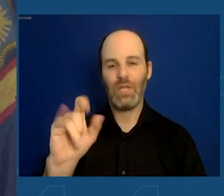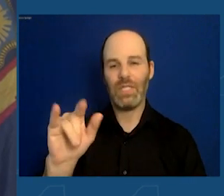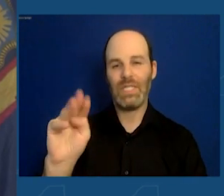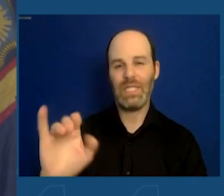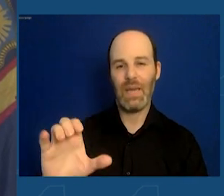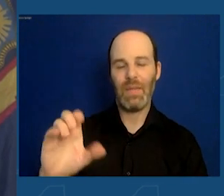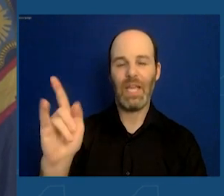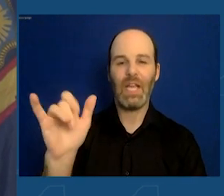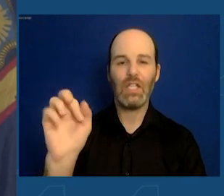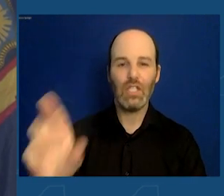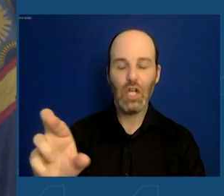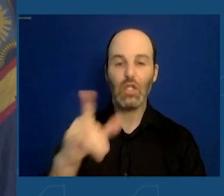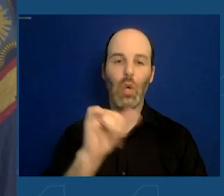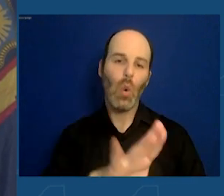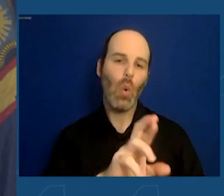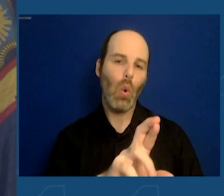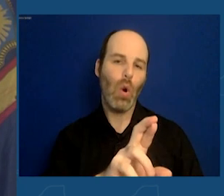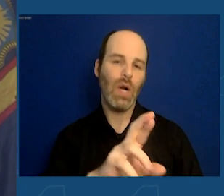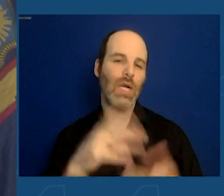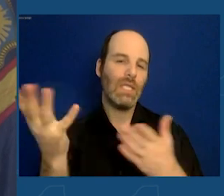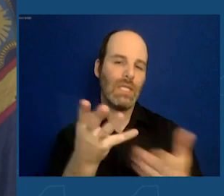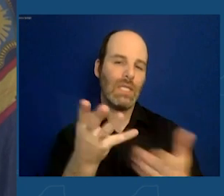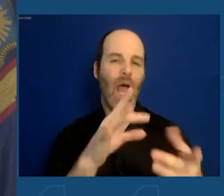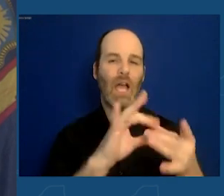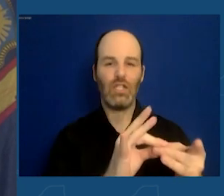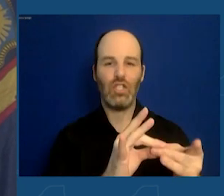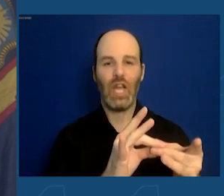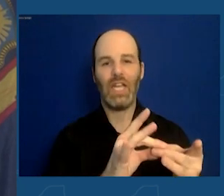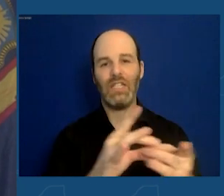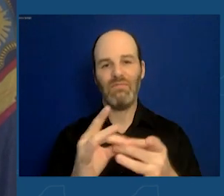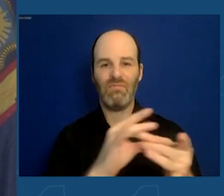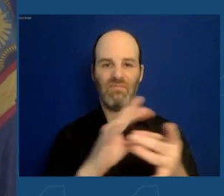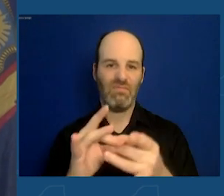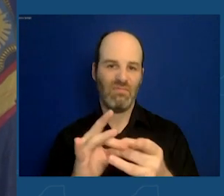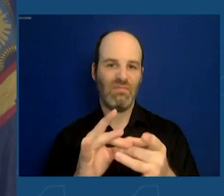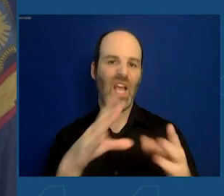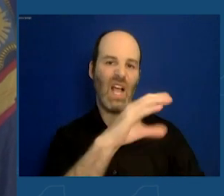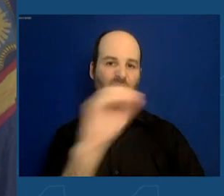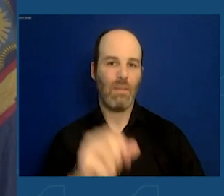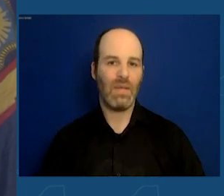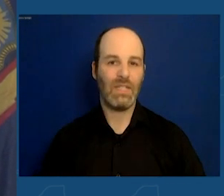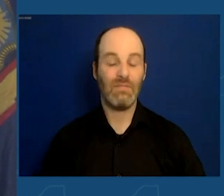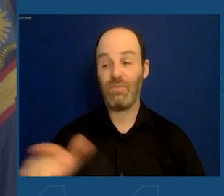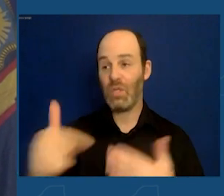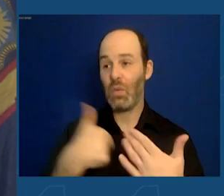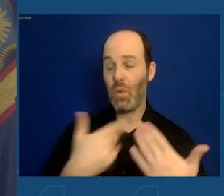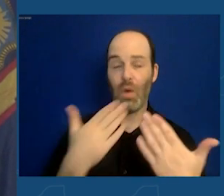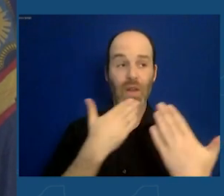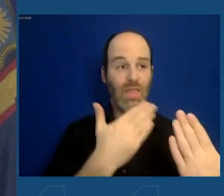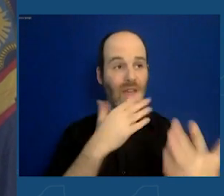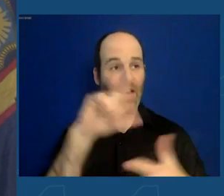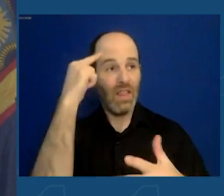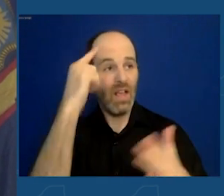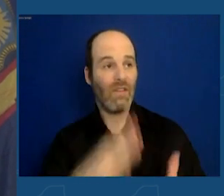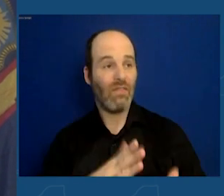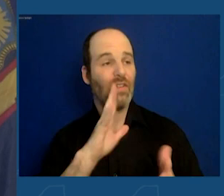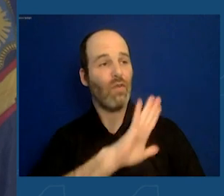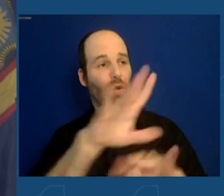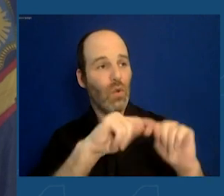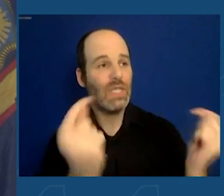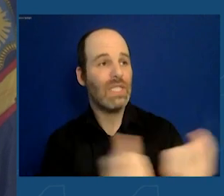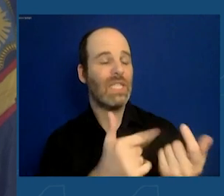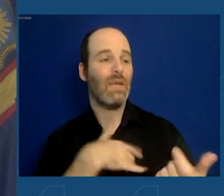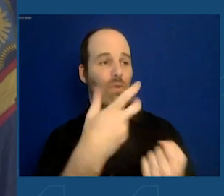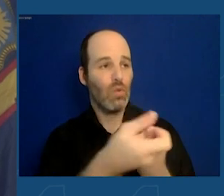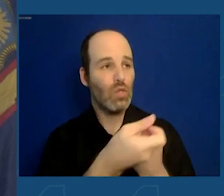chain company here. So again, Governor, we want to thank you for all your support and your team, for all the support they have provided